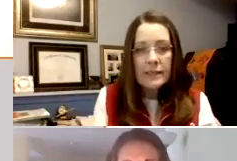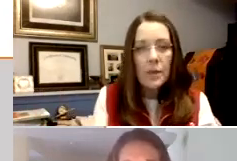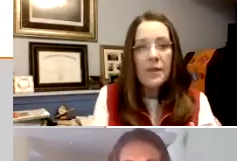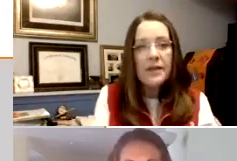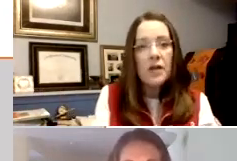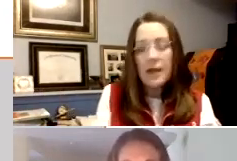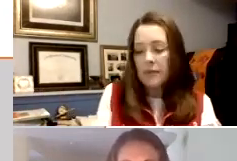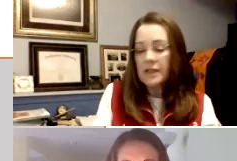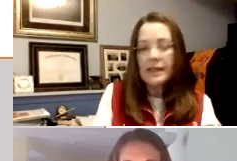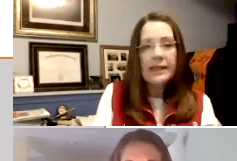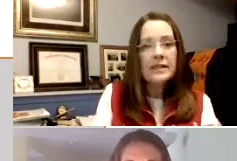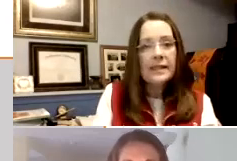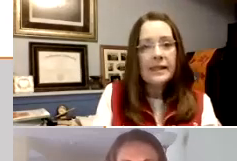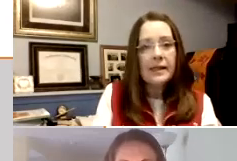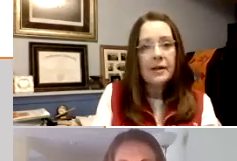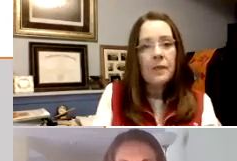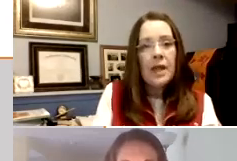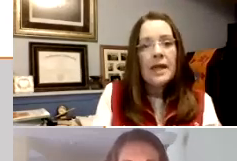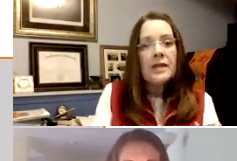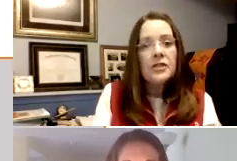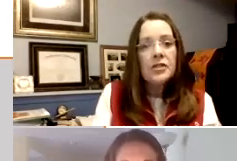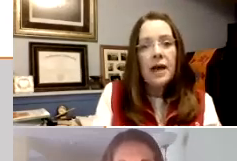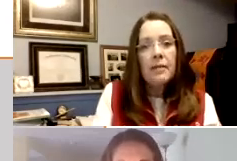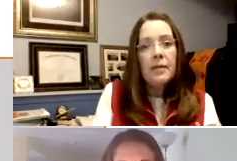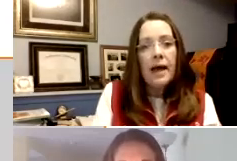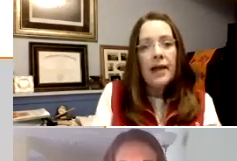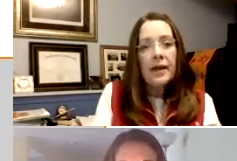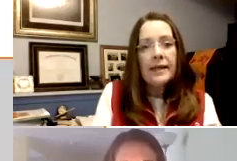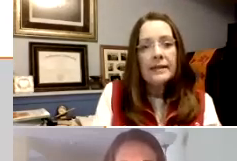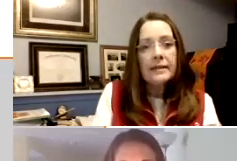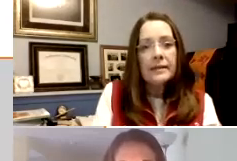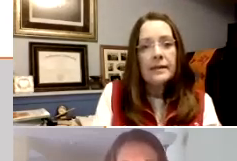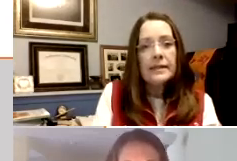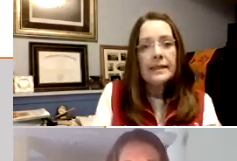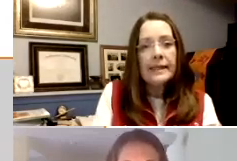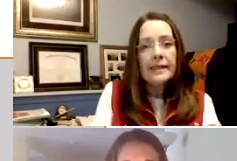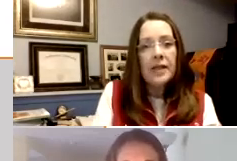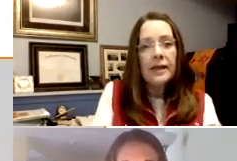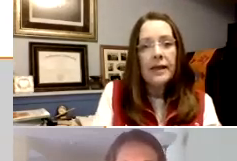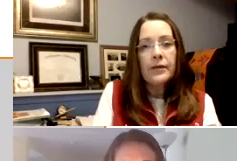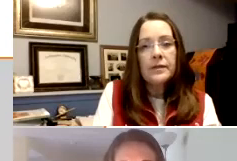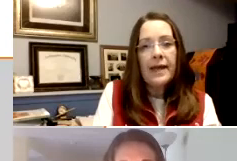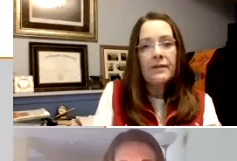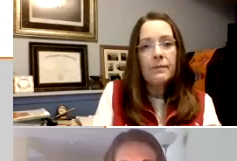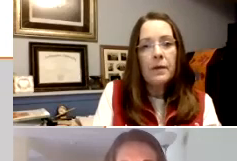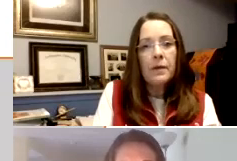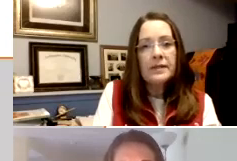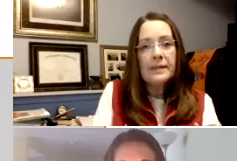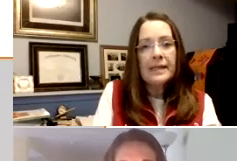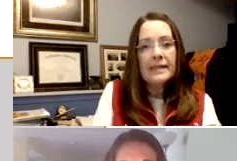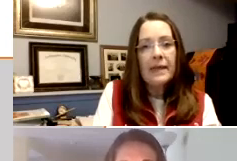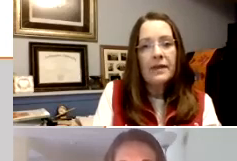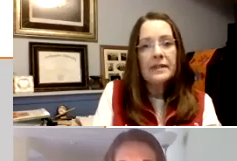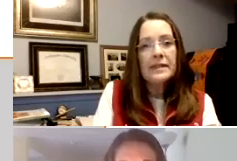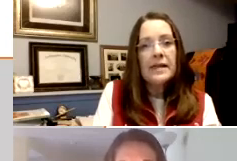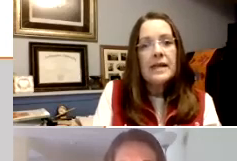is the one that's on the object, like in our Slinky here. I credit the Slinky to Jen. I have multiple Slinkies